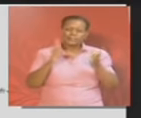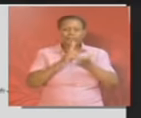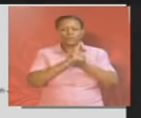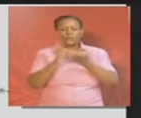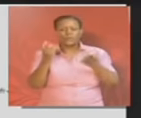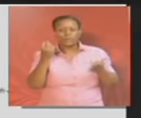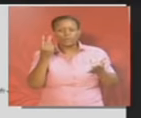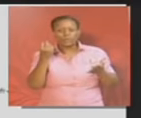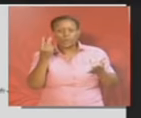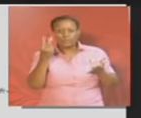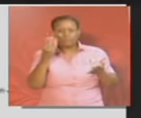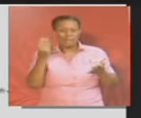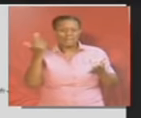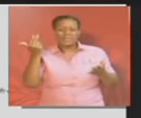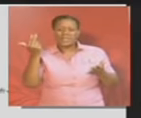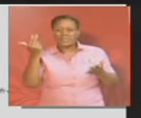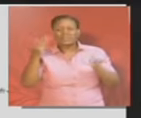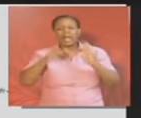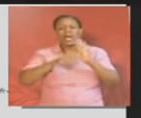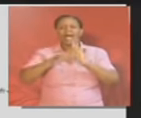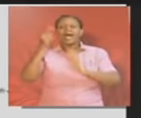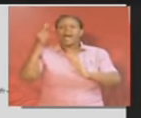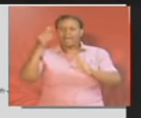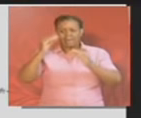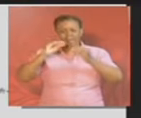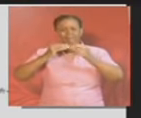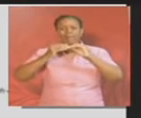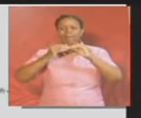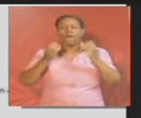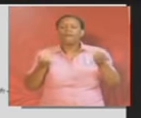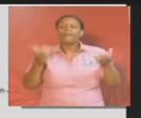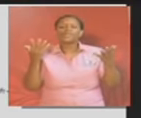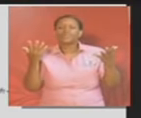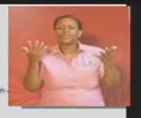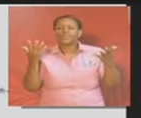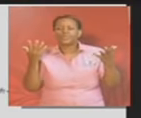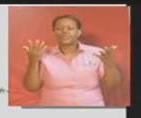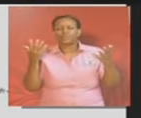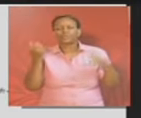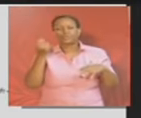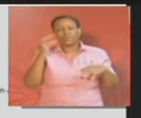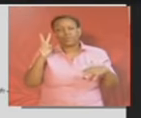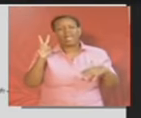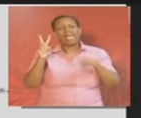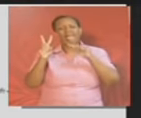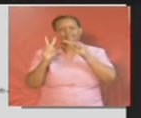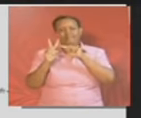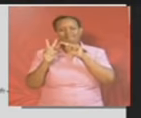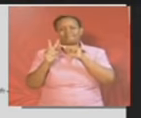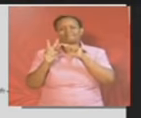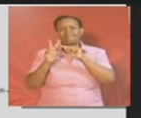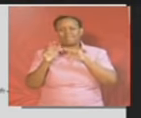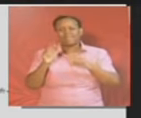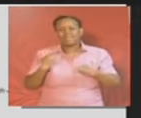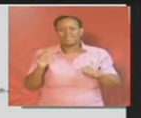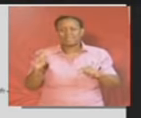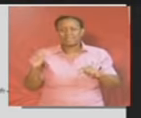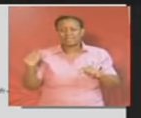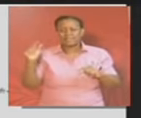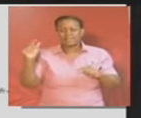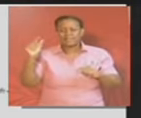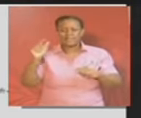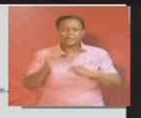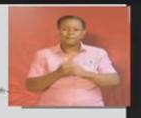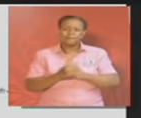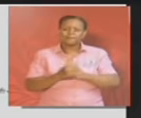of clusters, cases in any cluster, was 12. Now, during epidemiological weeks 10 and 11, only 2